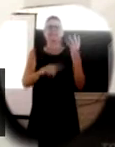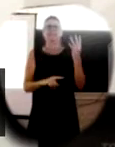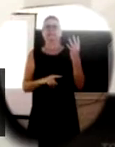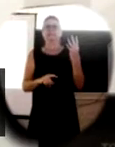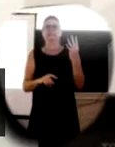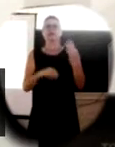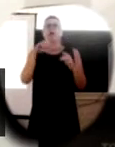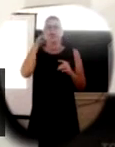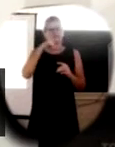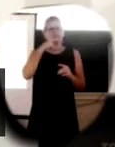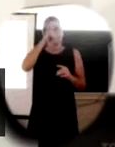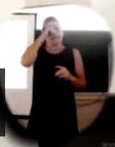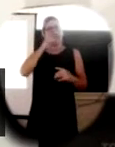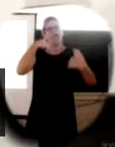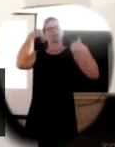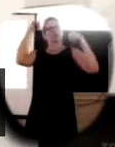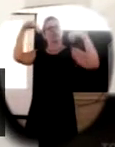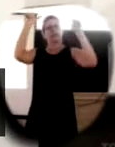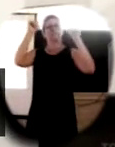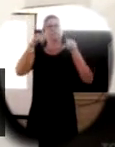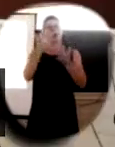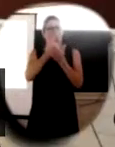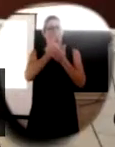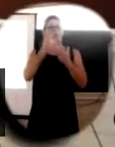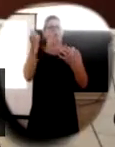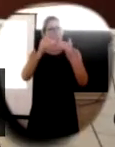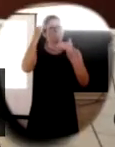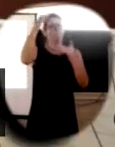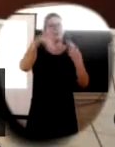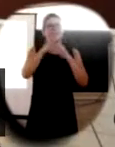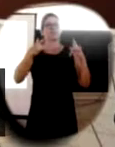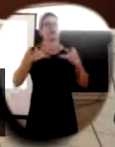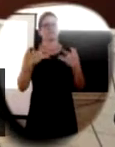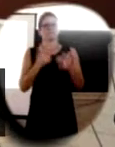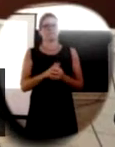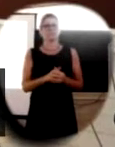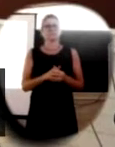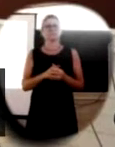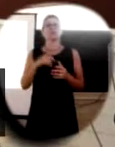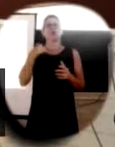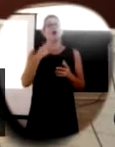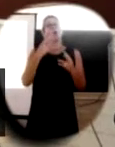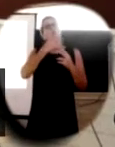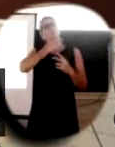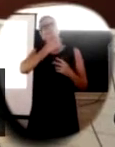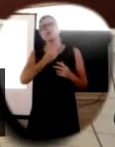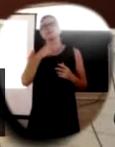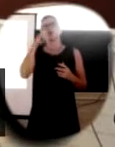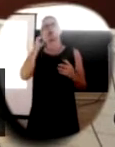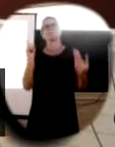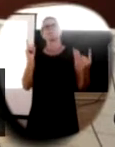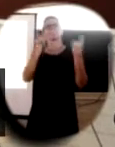as much, if not more, in his life. I wish I could have the opportunity to meet up with that man